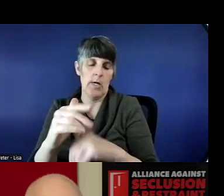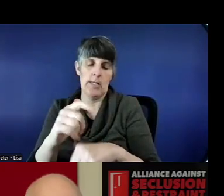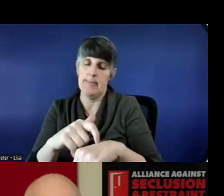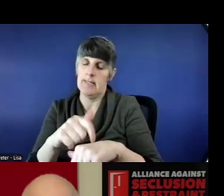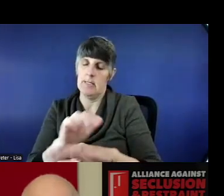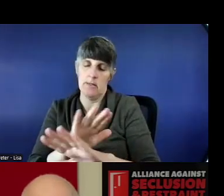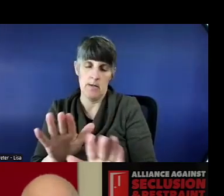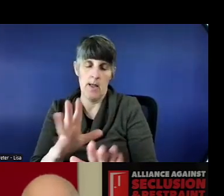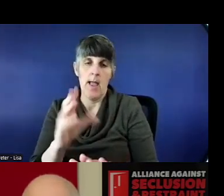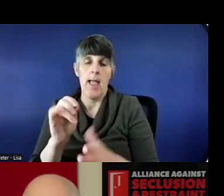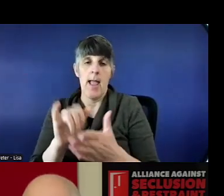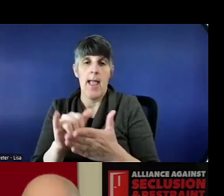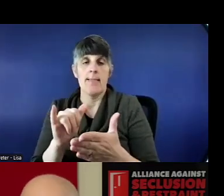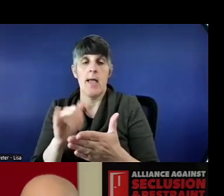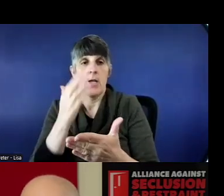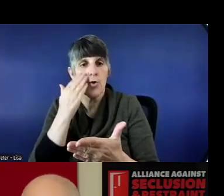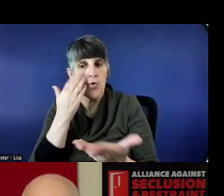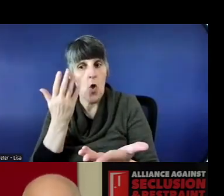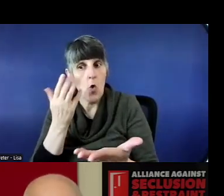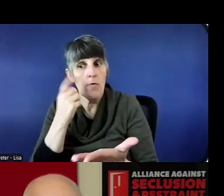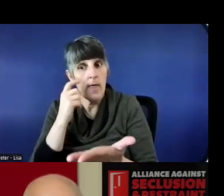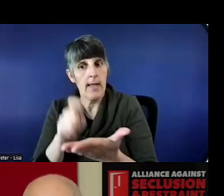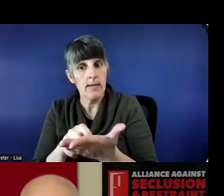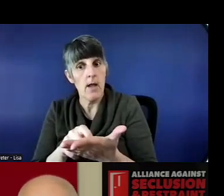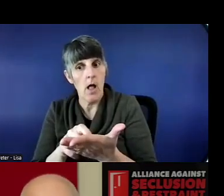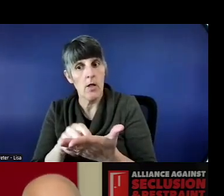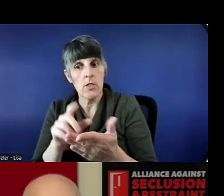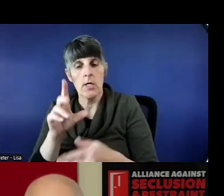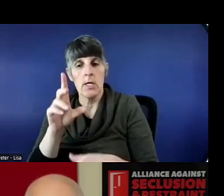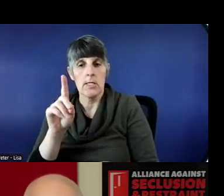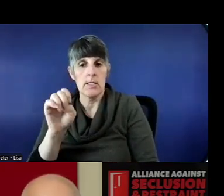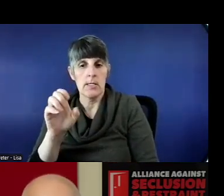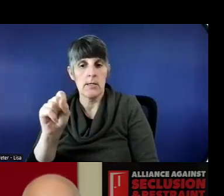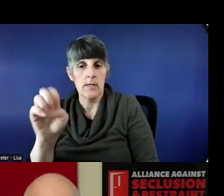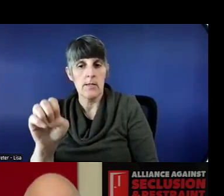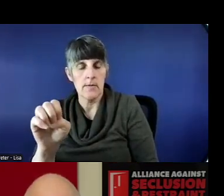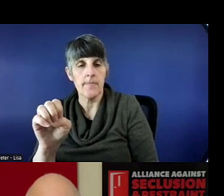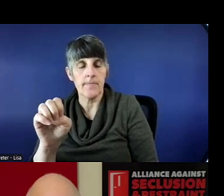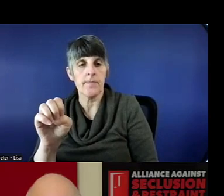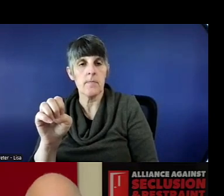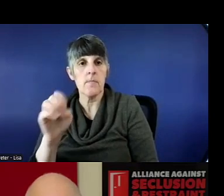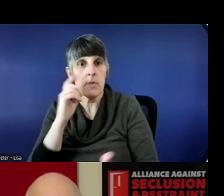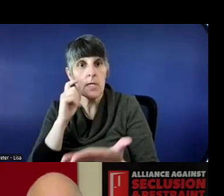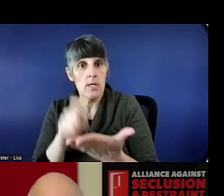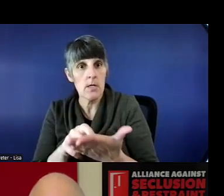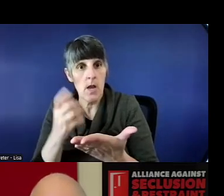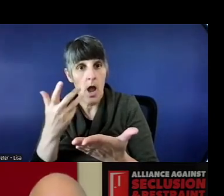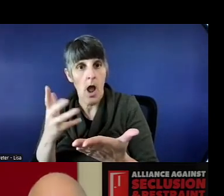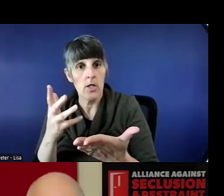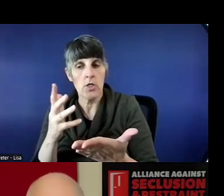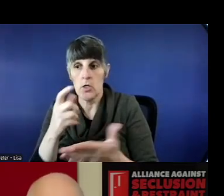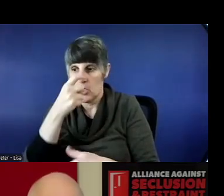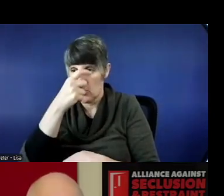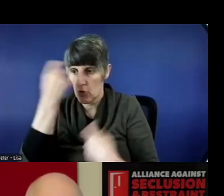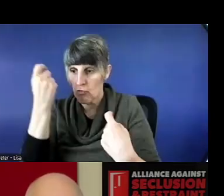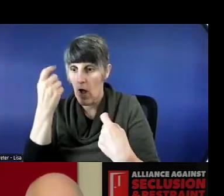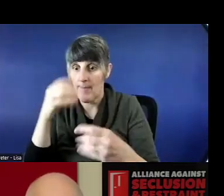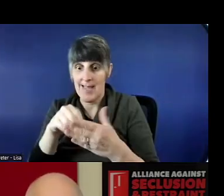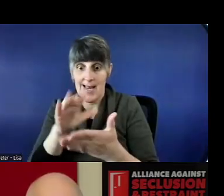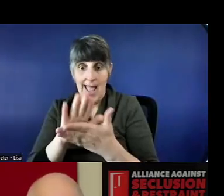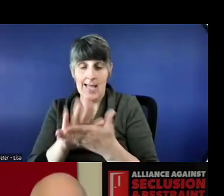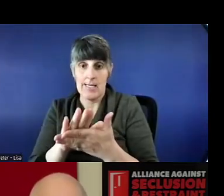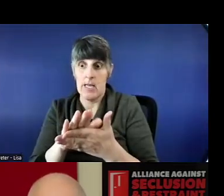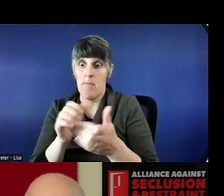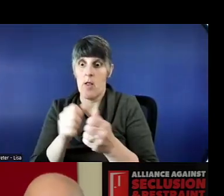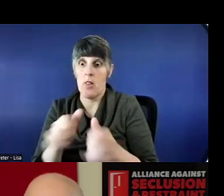circumstances. And that, they acknowledge, the Department of Elementary and Secondary Education acknowledge the trauma and academic loss